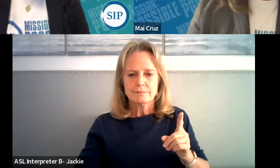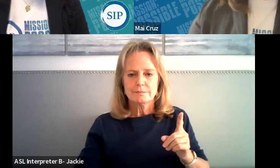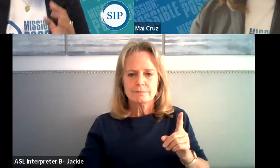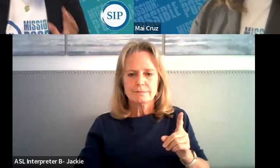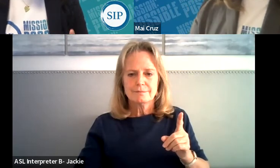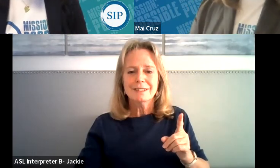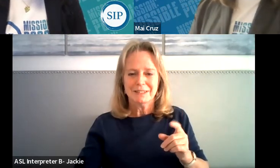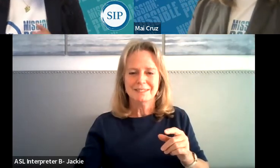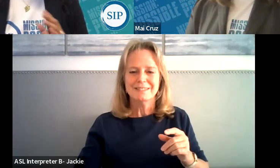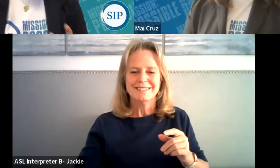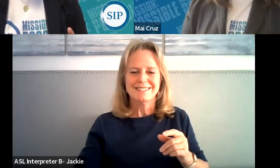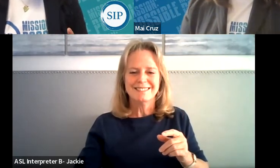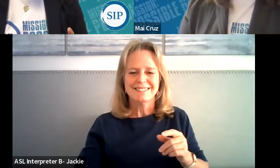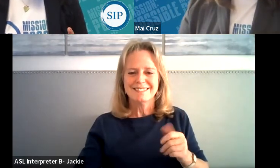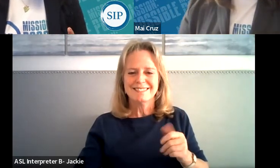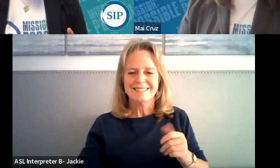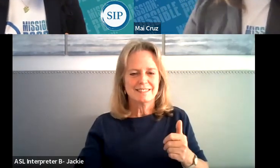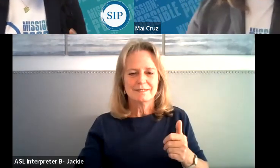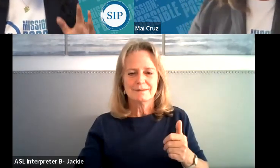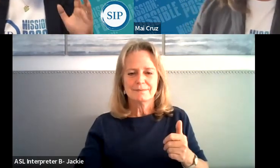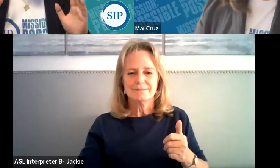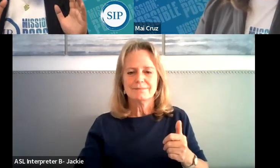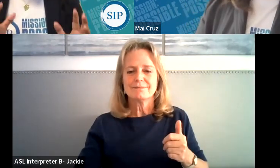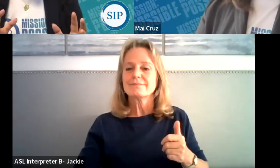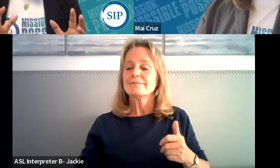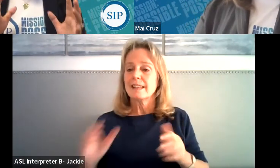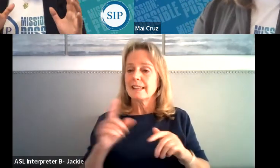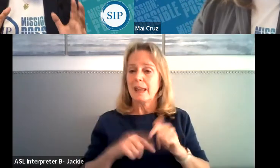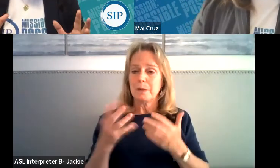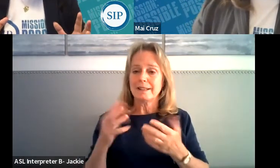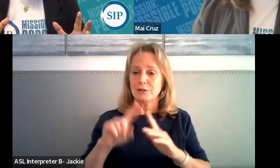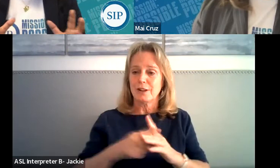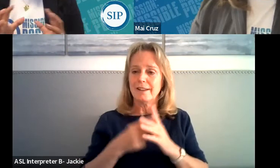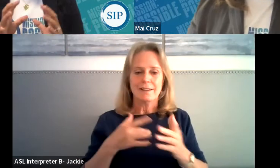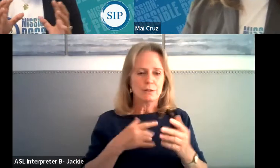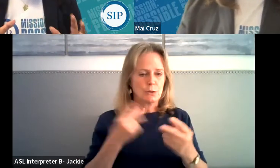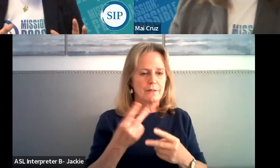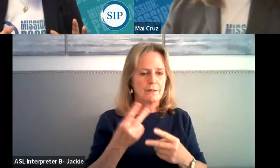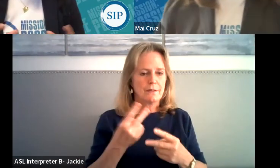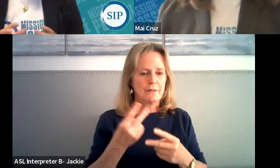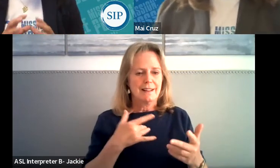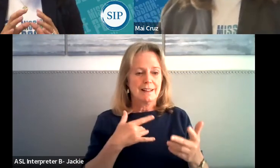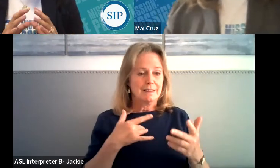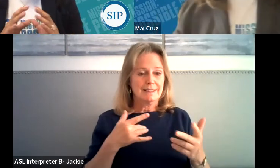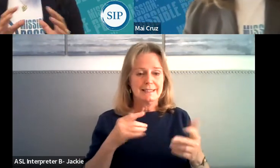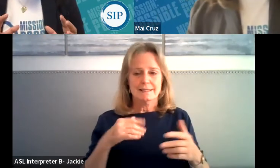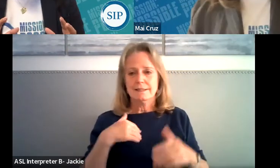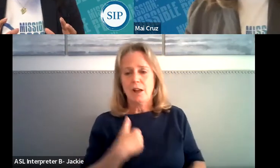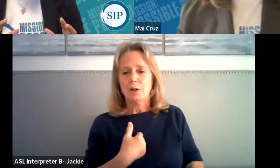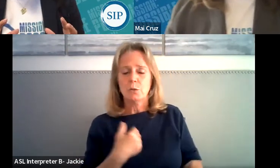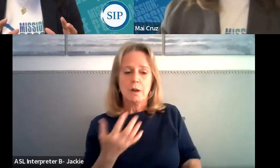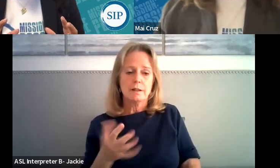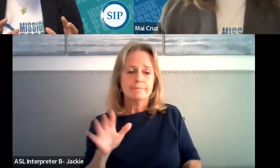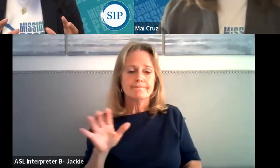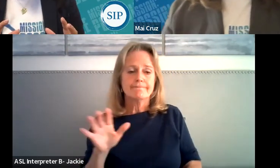one, you feel amazing and you can't wait to get started? 2, you feel blah, and tired and you just want to listen and